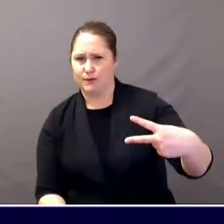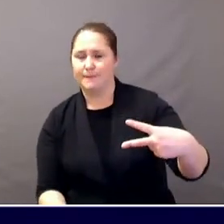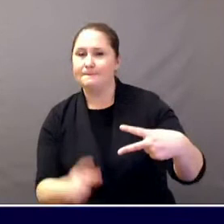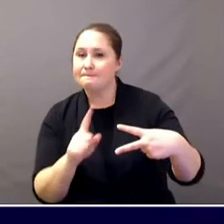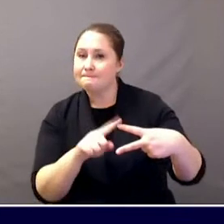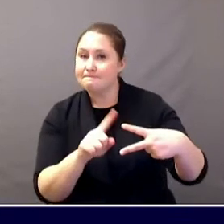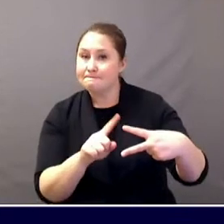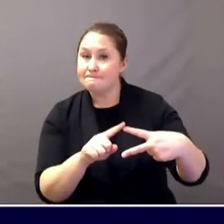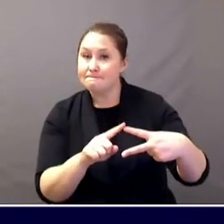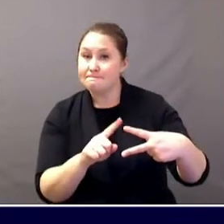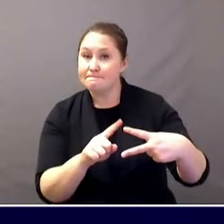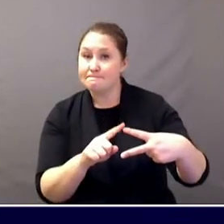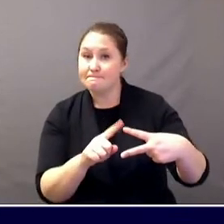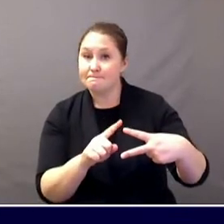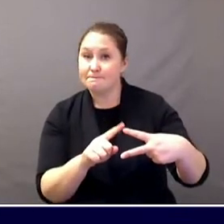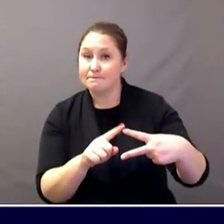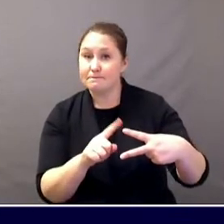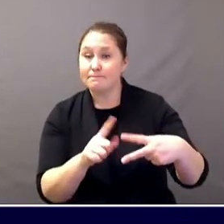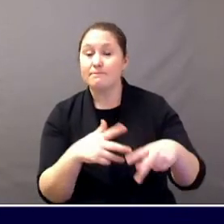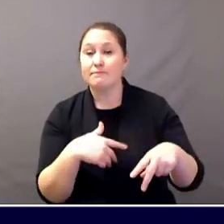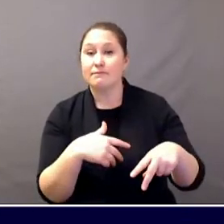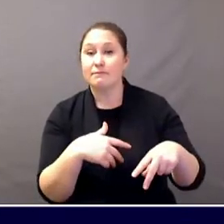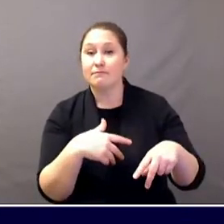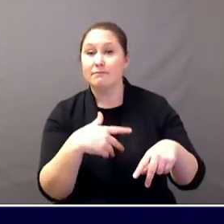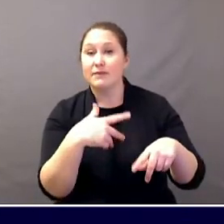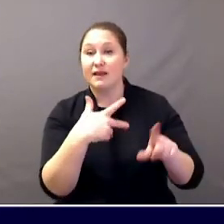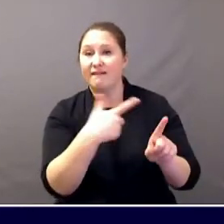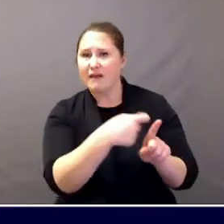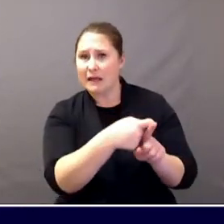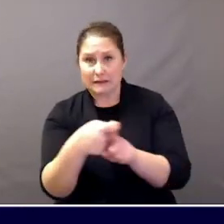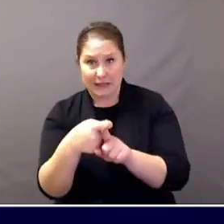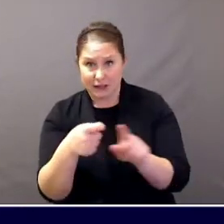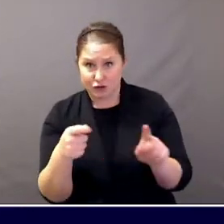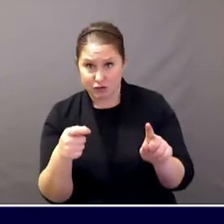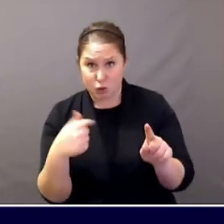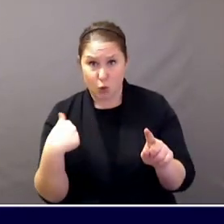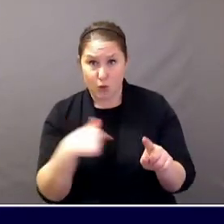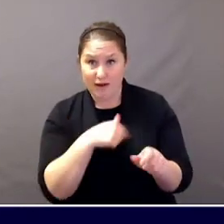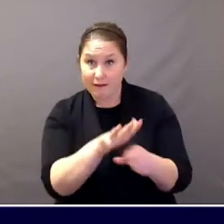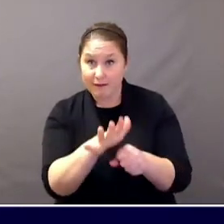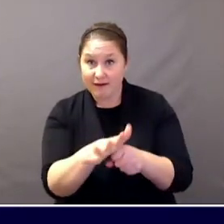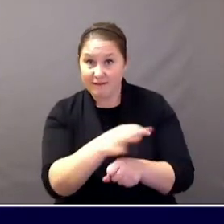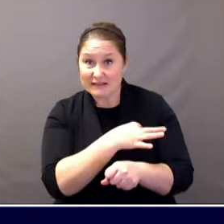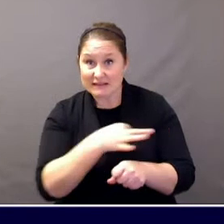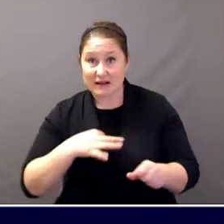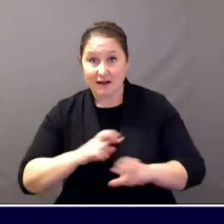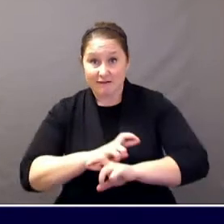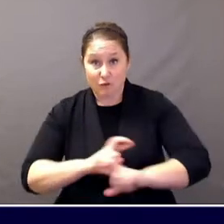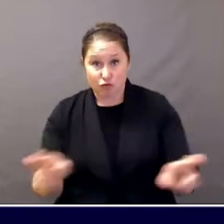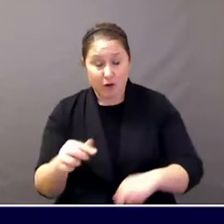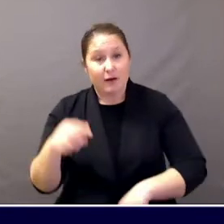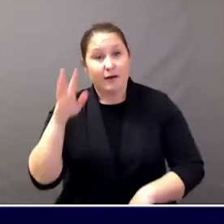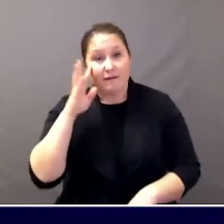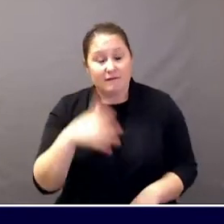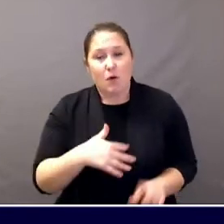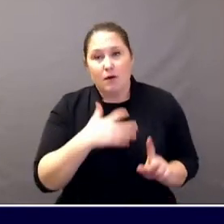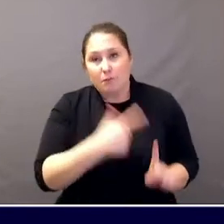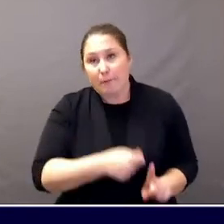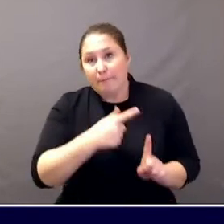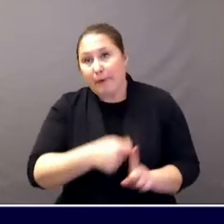capacity to increase the vaccinations. Do you have a plan in place yet as the